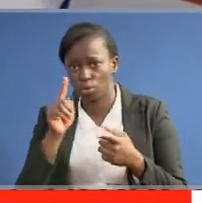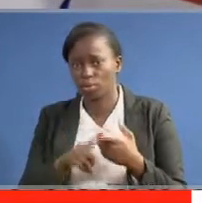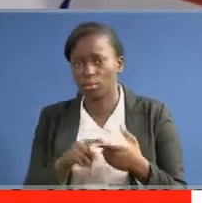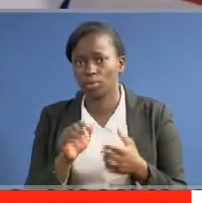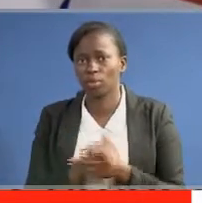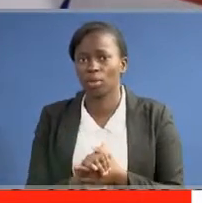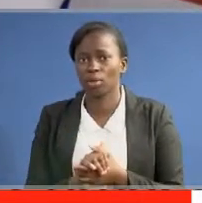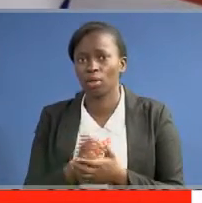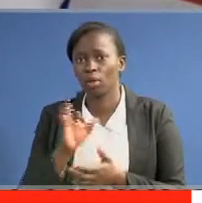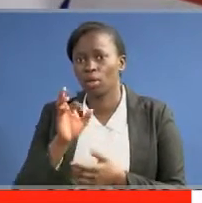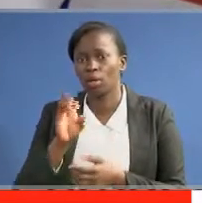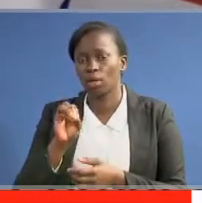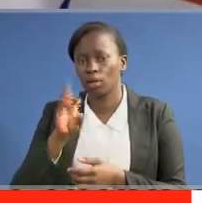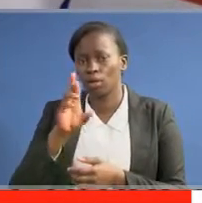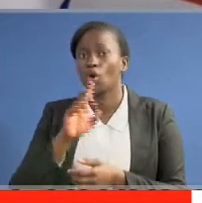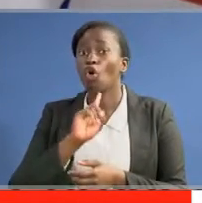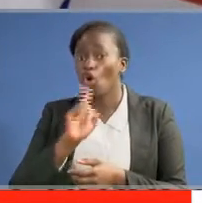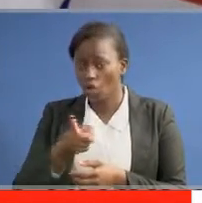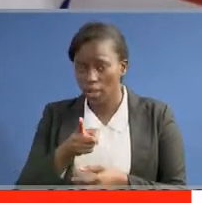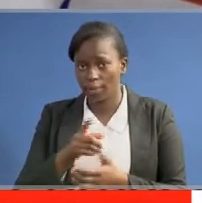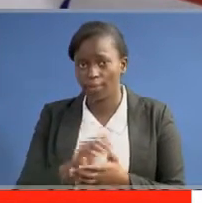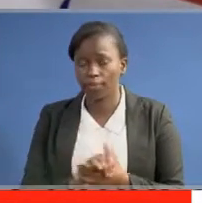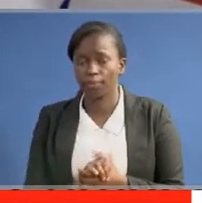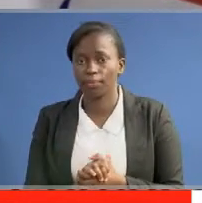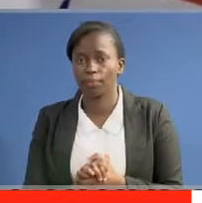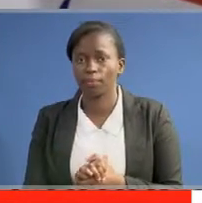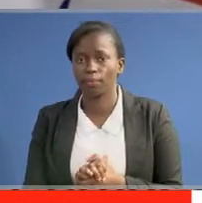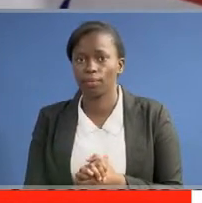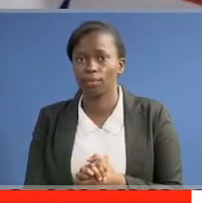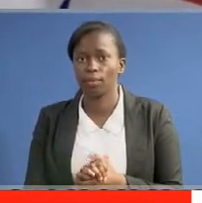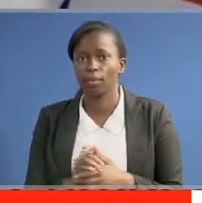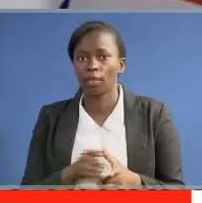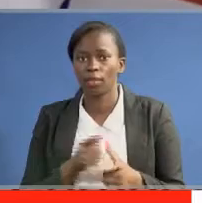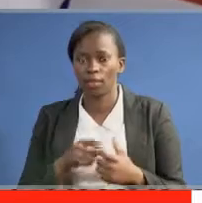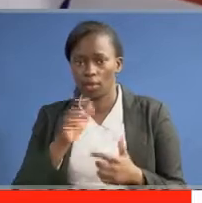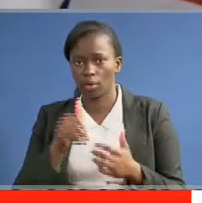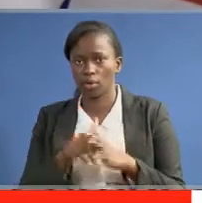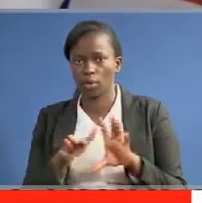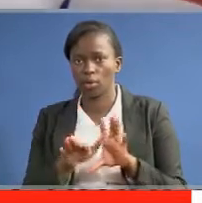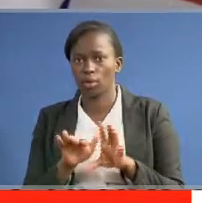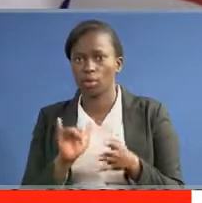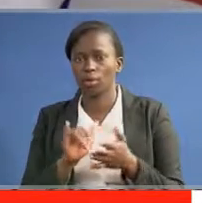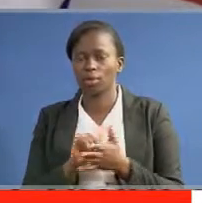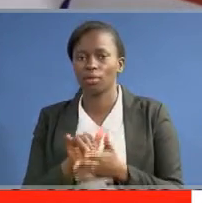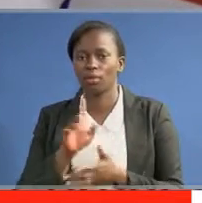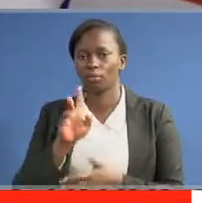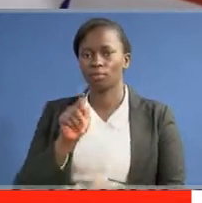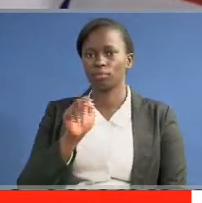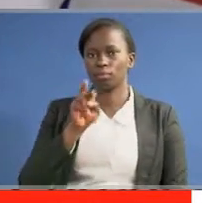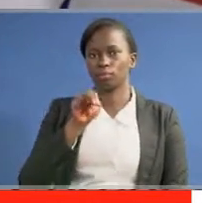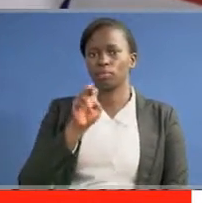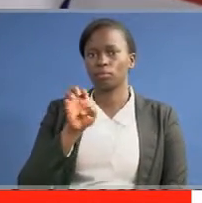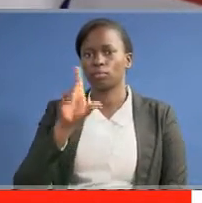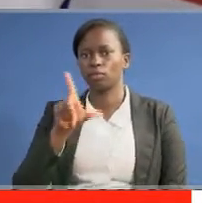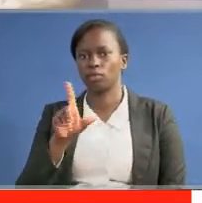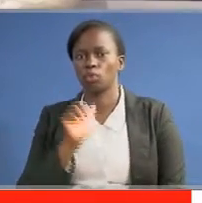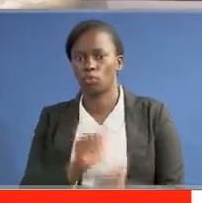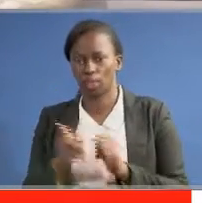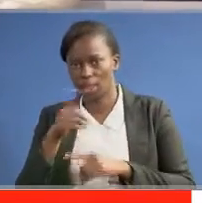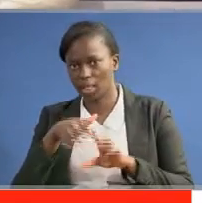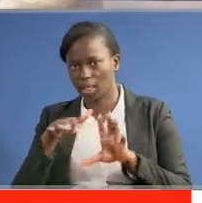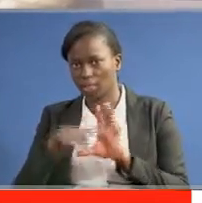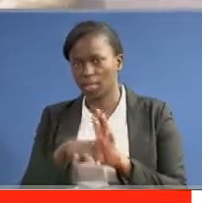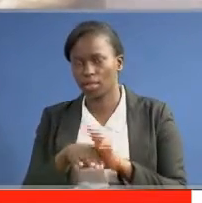know, modernize our warehouses, set the standards that are required, and then use technology